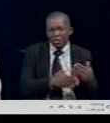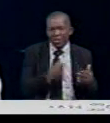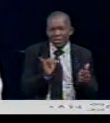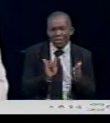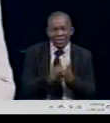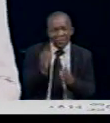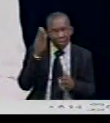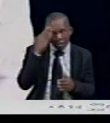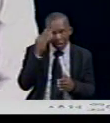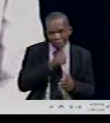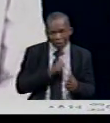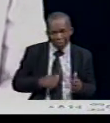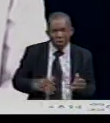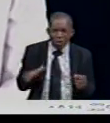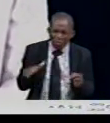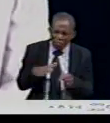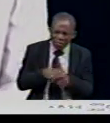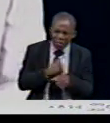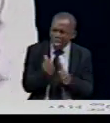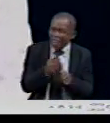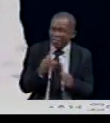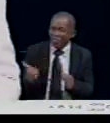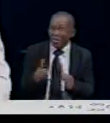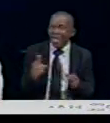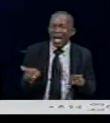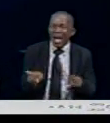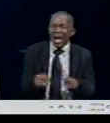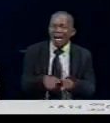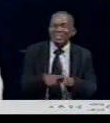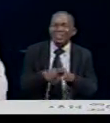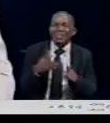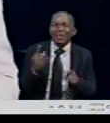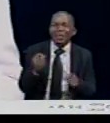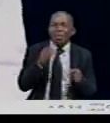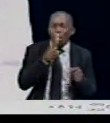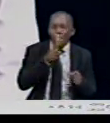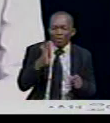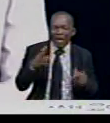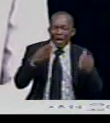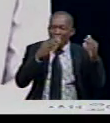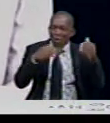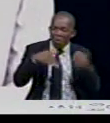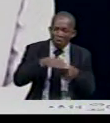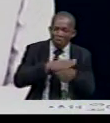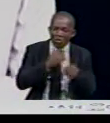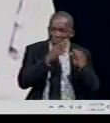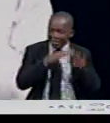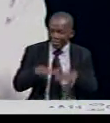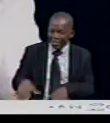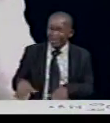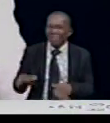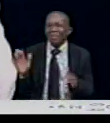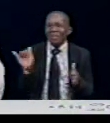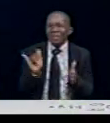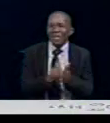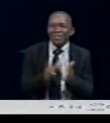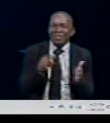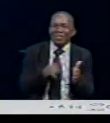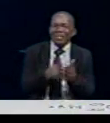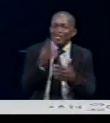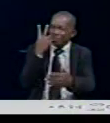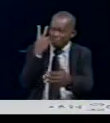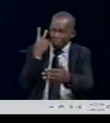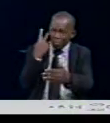as waters cover the sea. We are going to pray that this prophecy will be fulfilled. Shall we call upon the Lord? Oh Lord, let the whole earth be filled